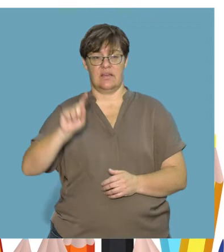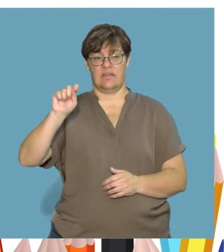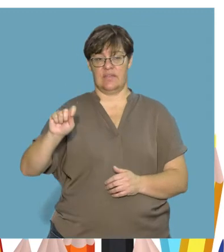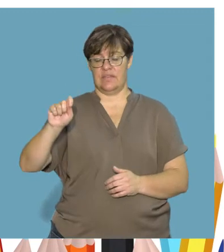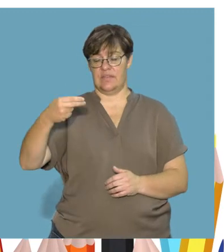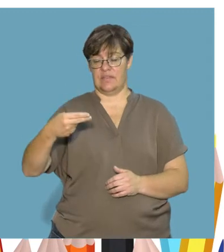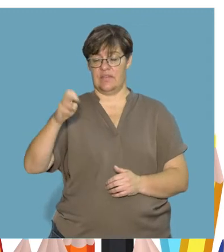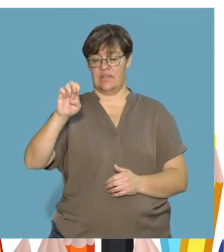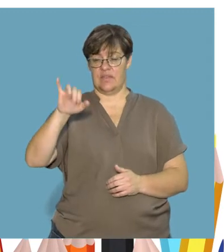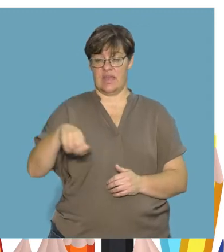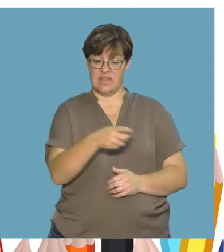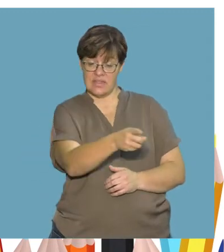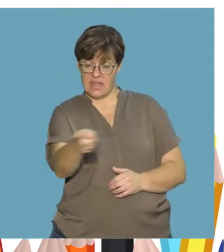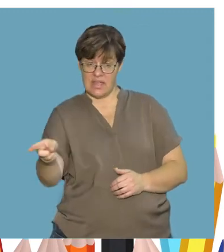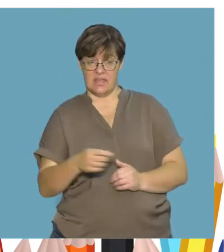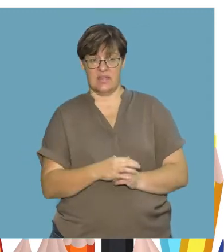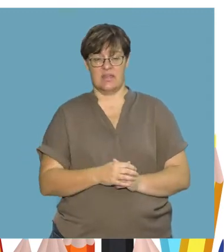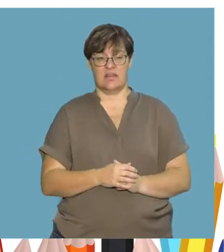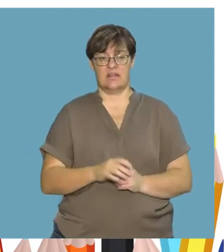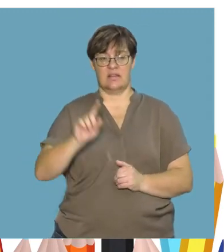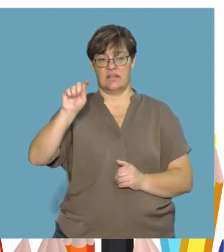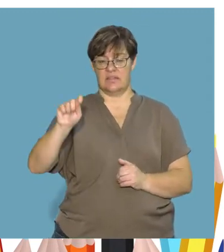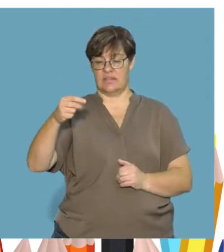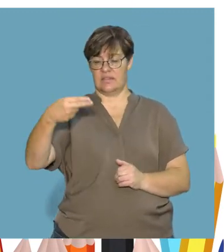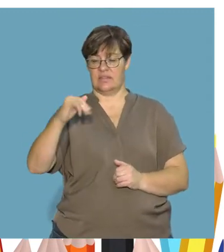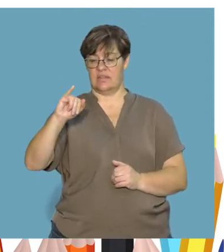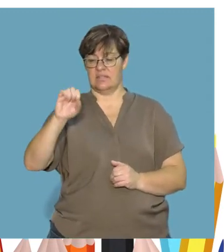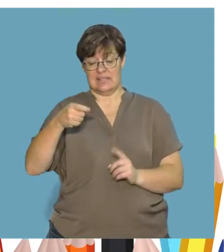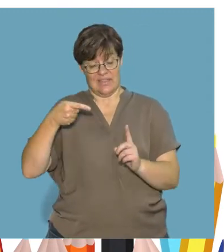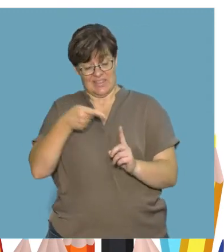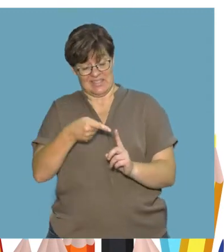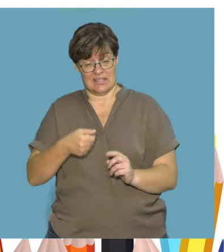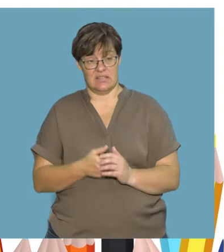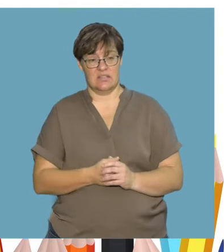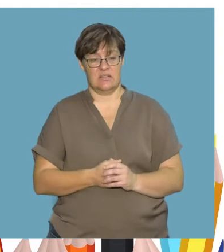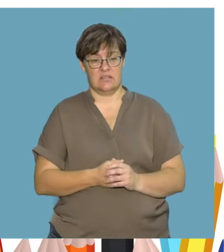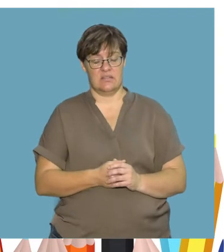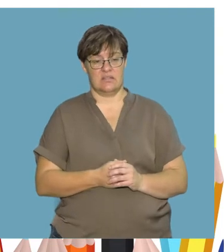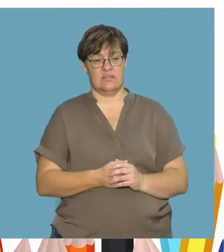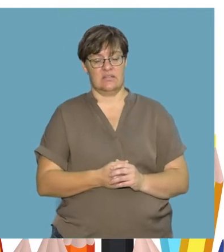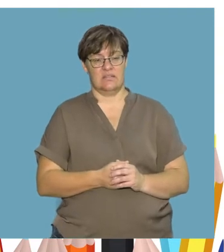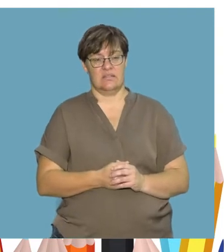a, they, is, this.